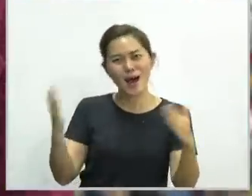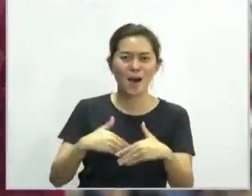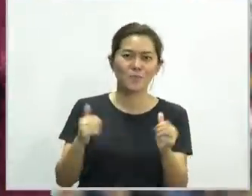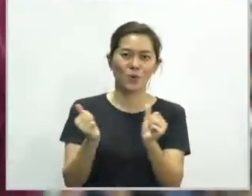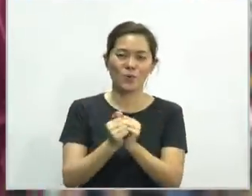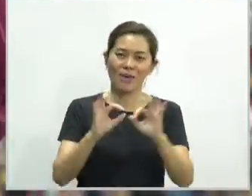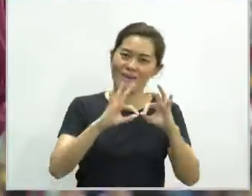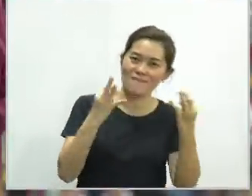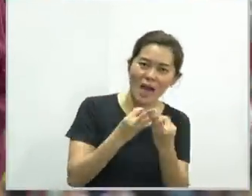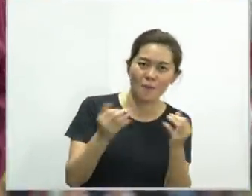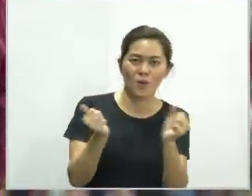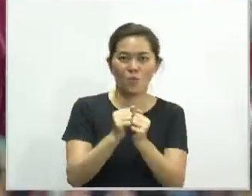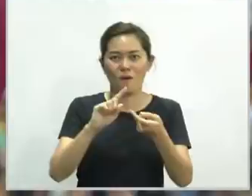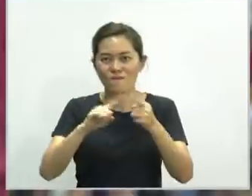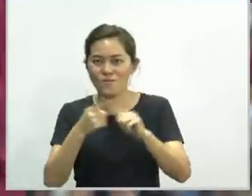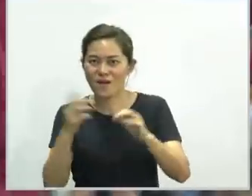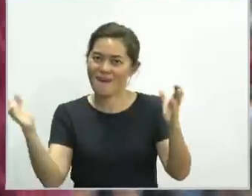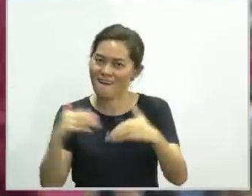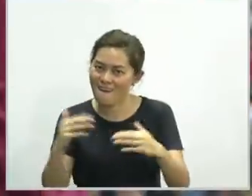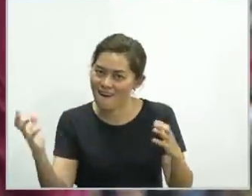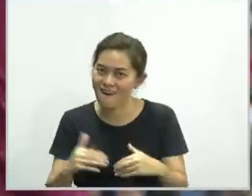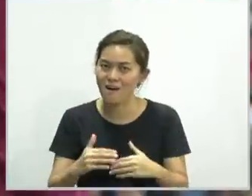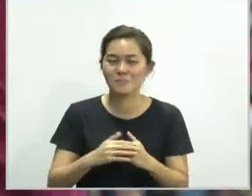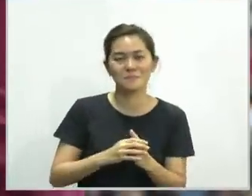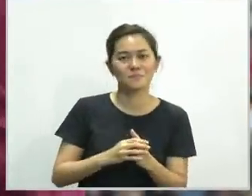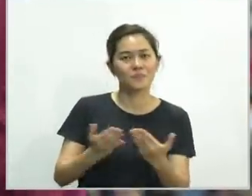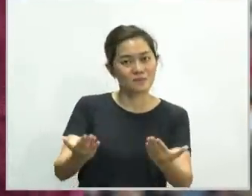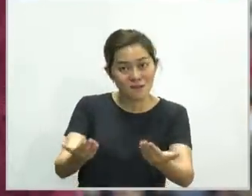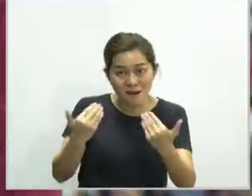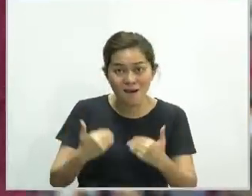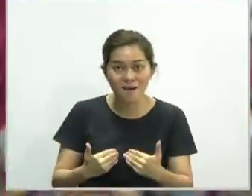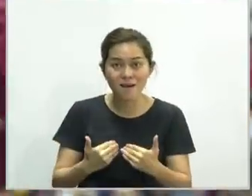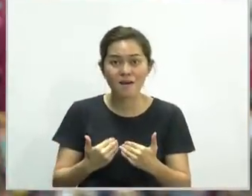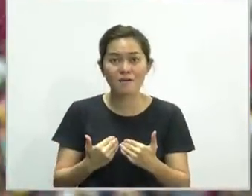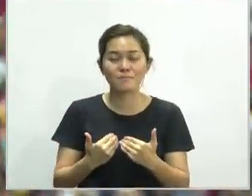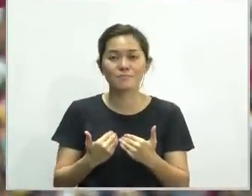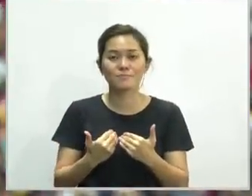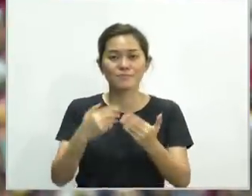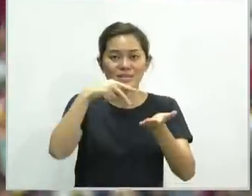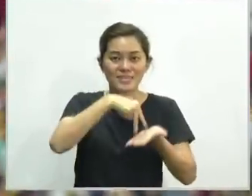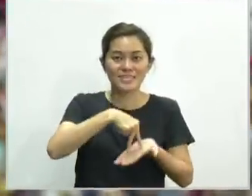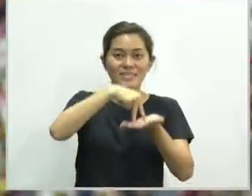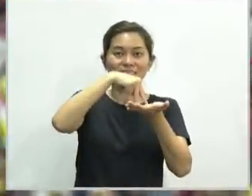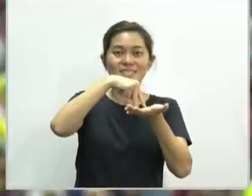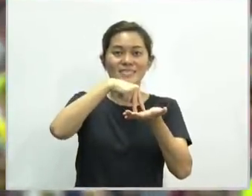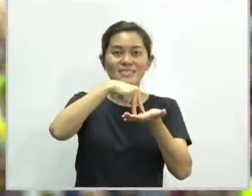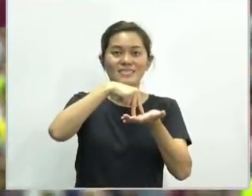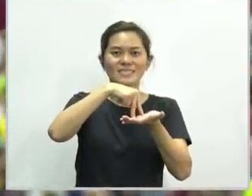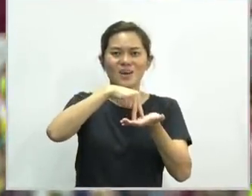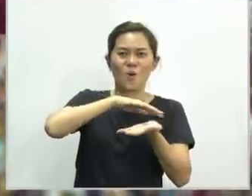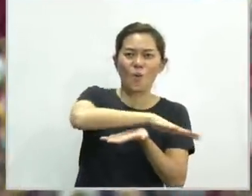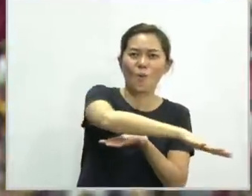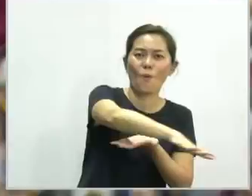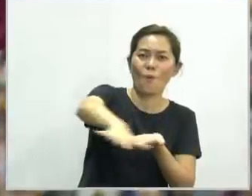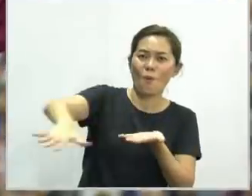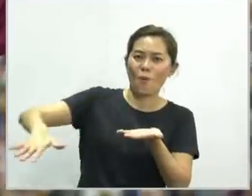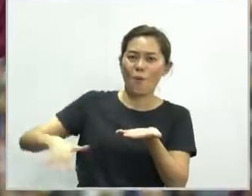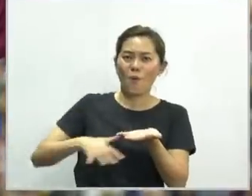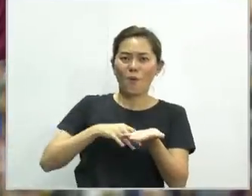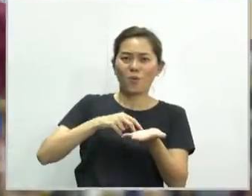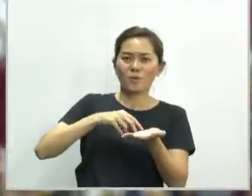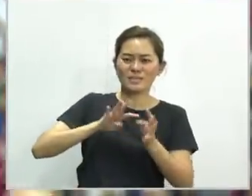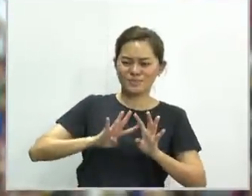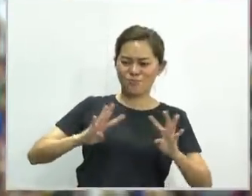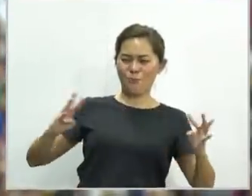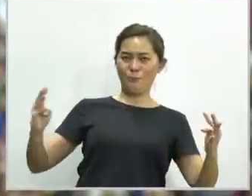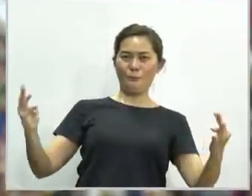come with your friends, and come and stand all over this pitch.